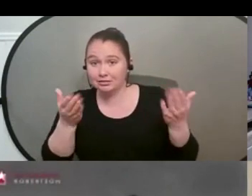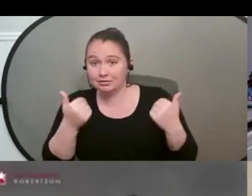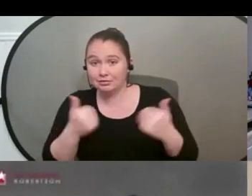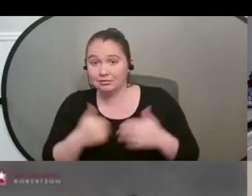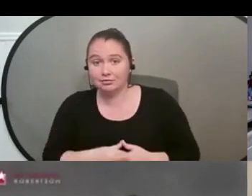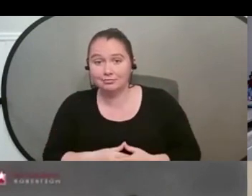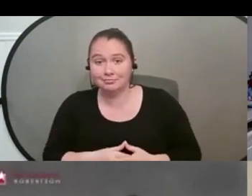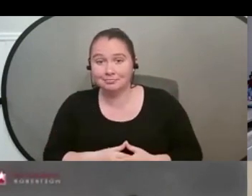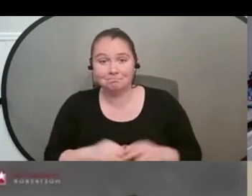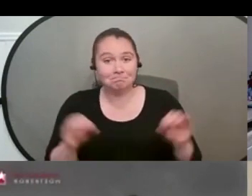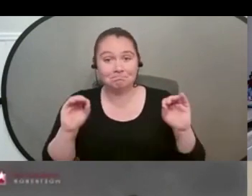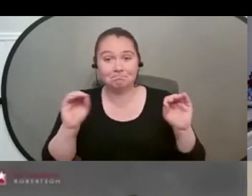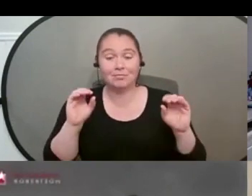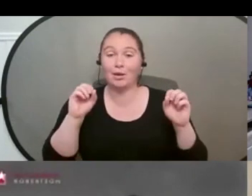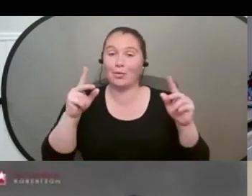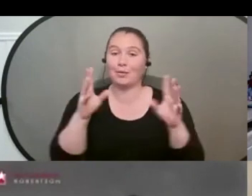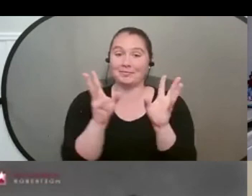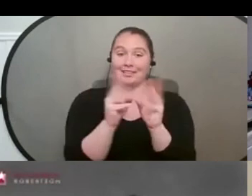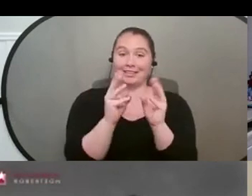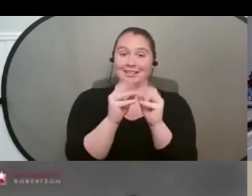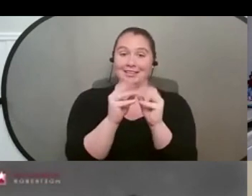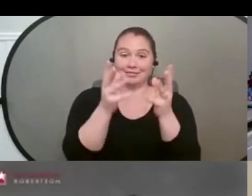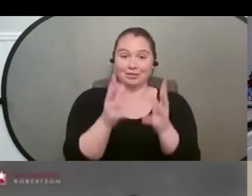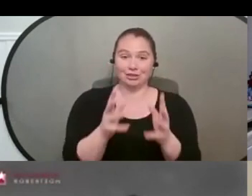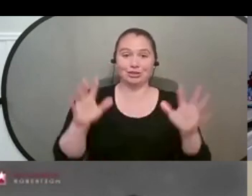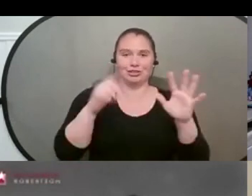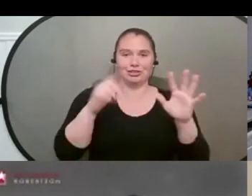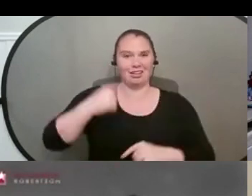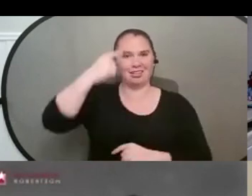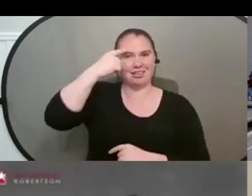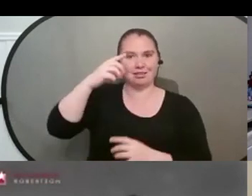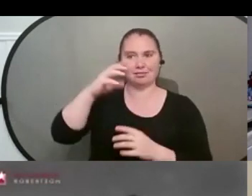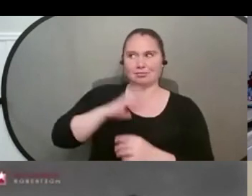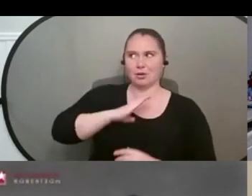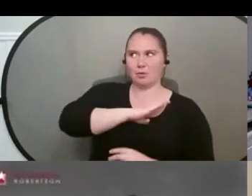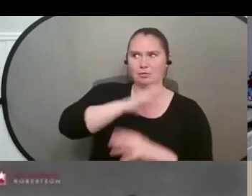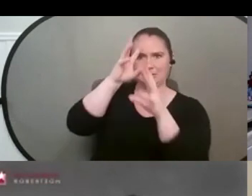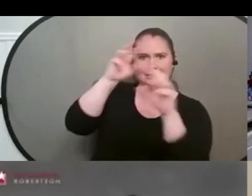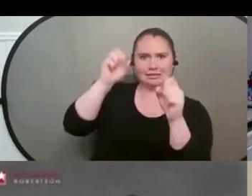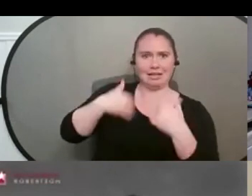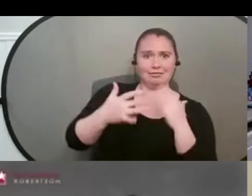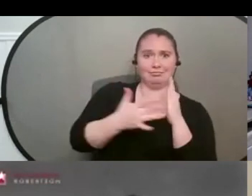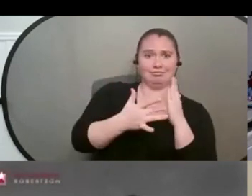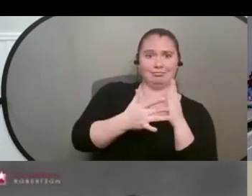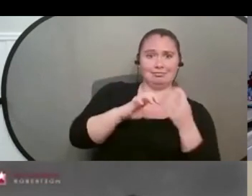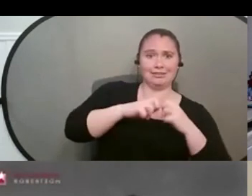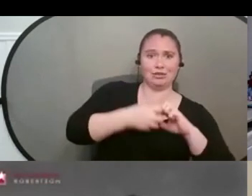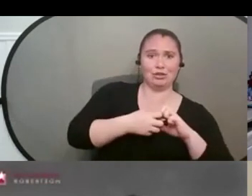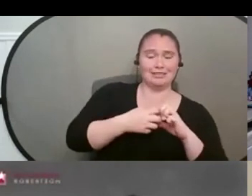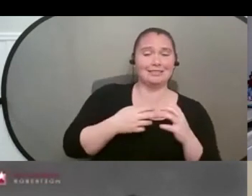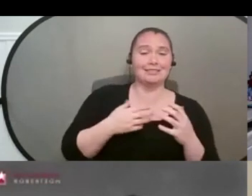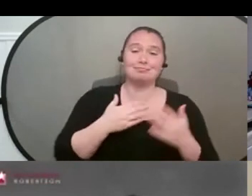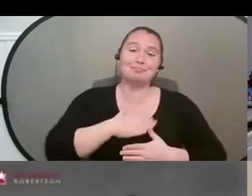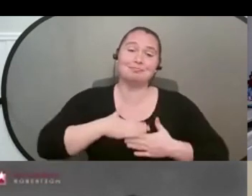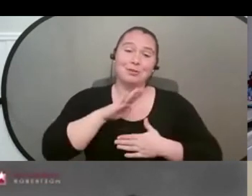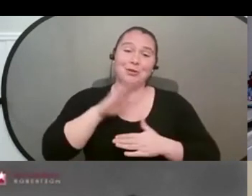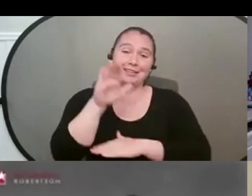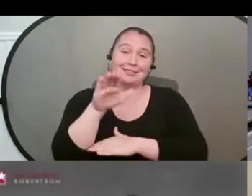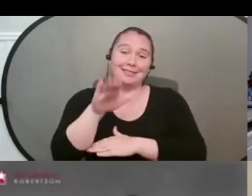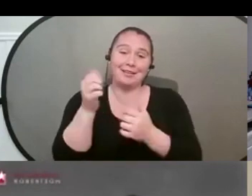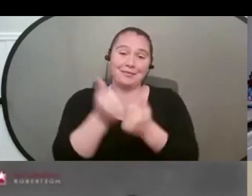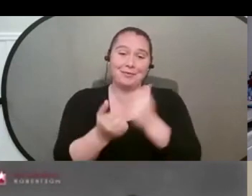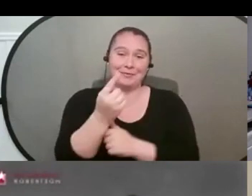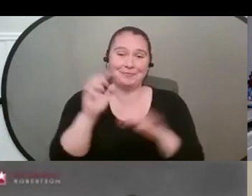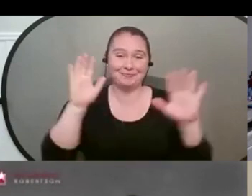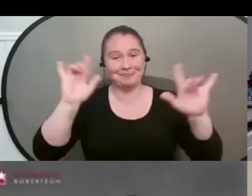All right, meeting adjourned. I think our board president's having some technical difficulties. Have a good evening, everyone. Thanks, everybody.